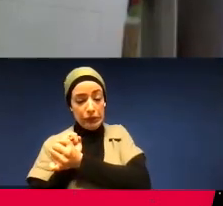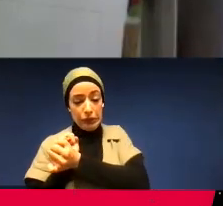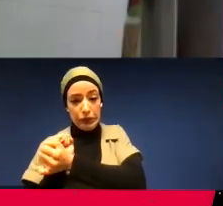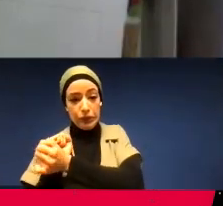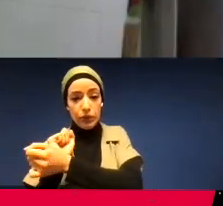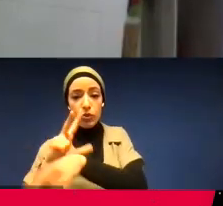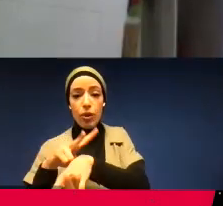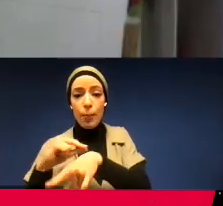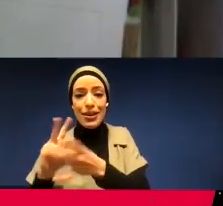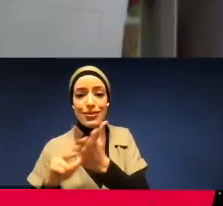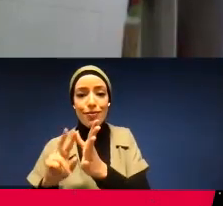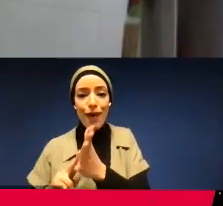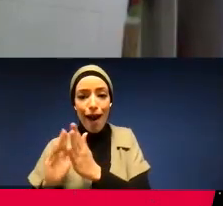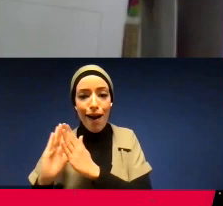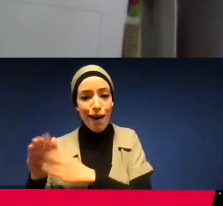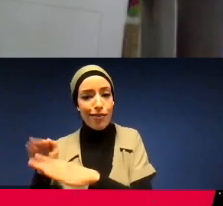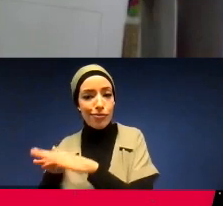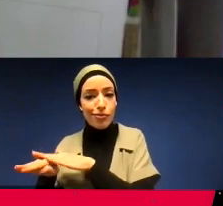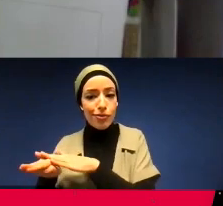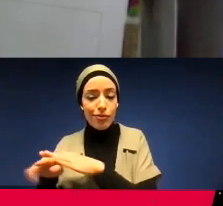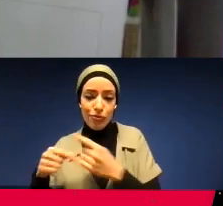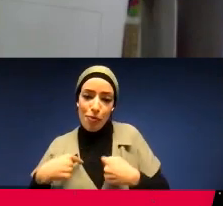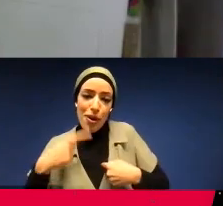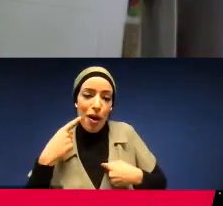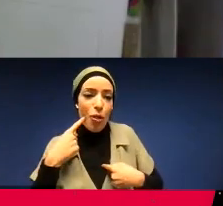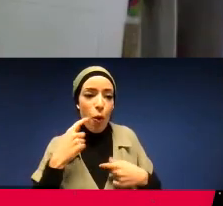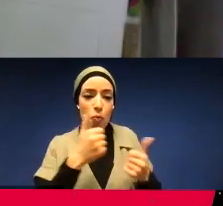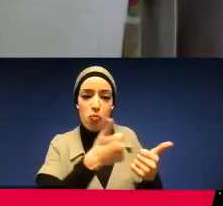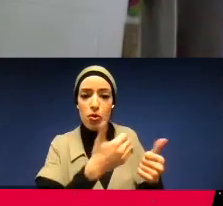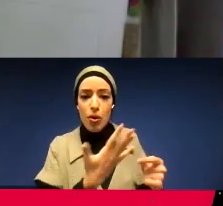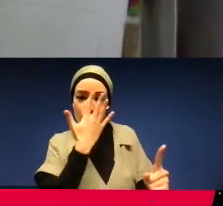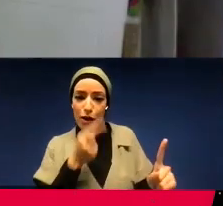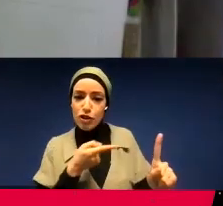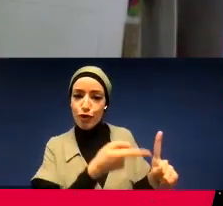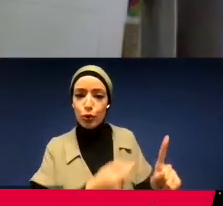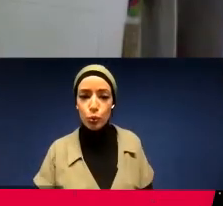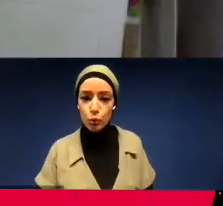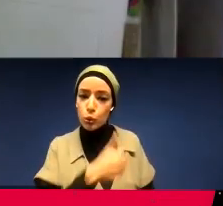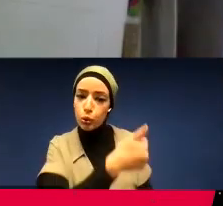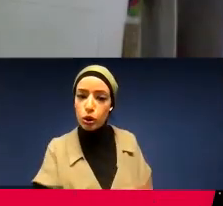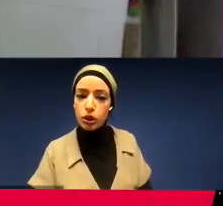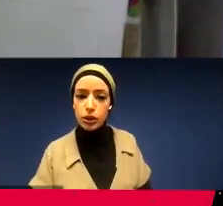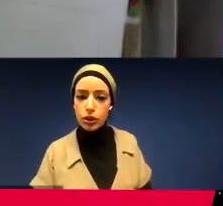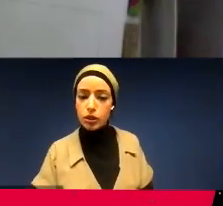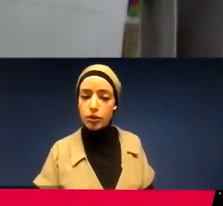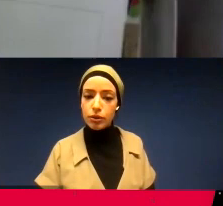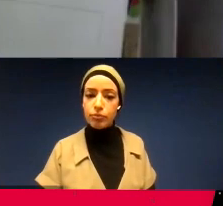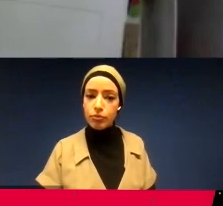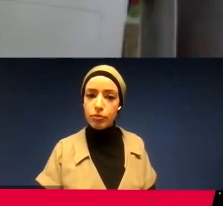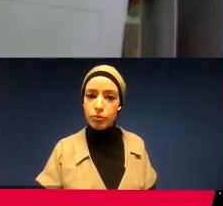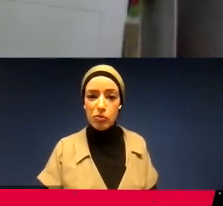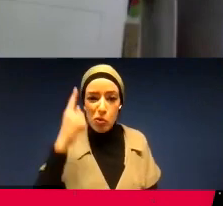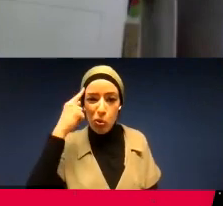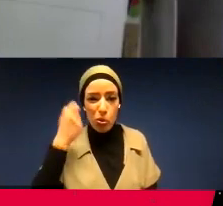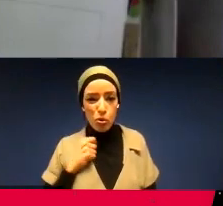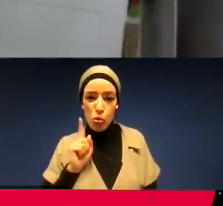an embarrassment moment for a dictator that he thought he will be coming to get a photo op